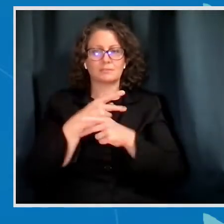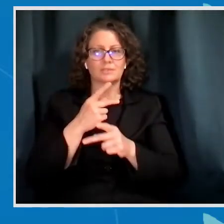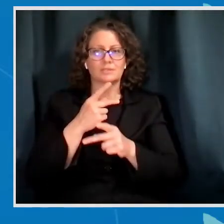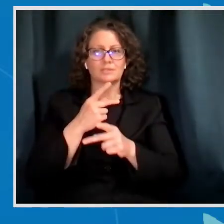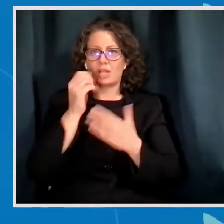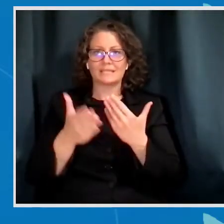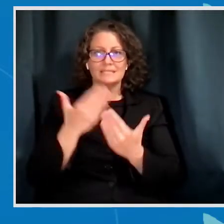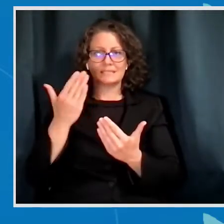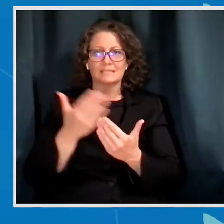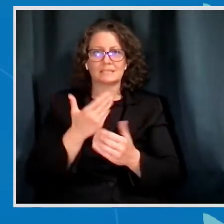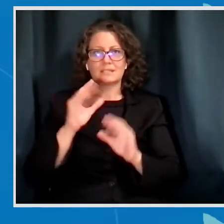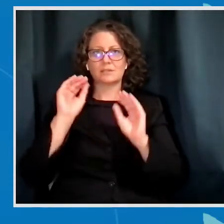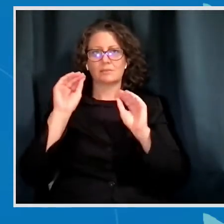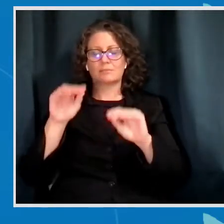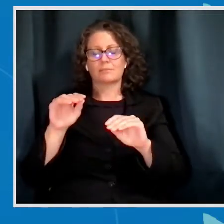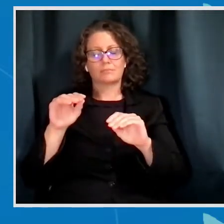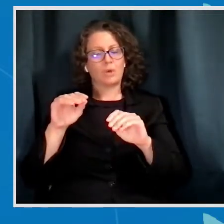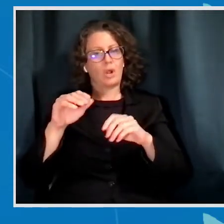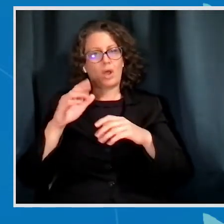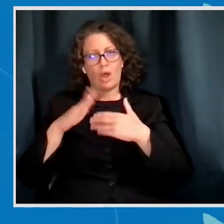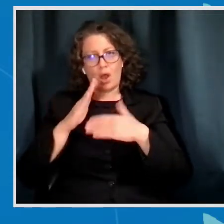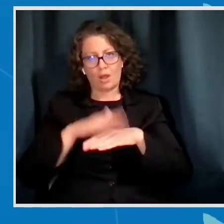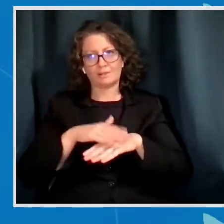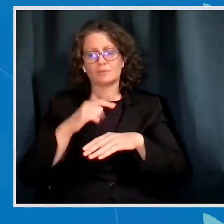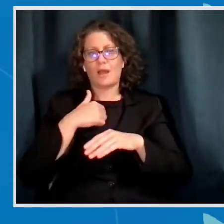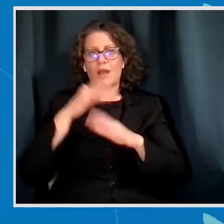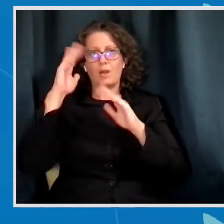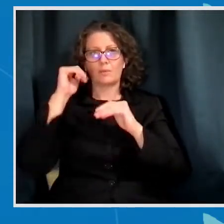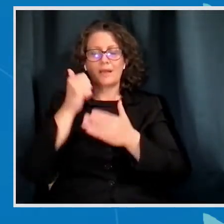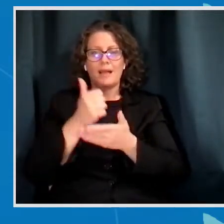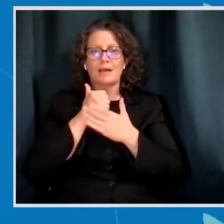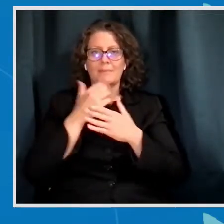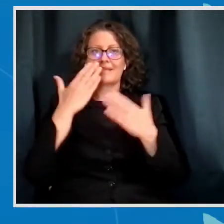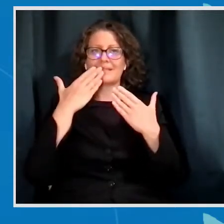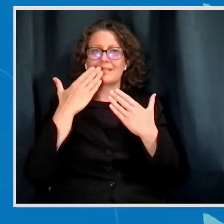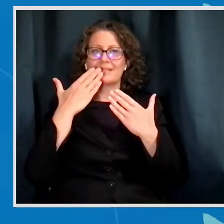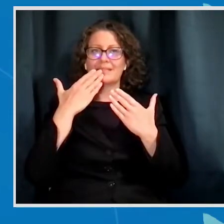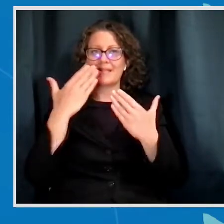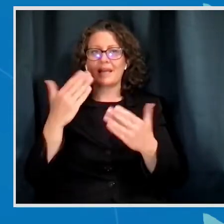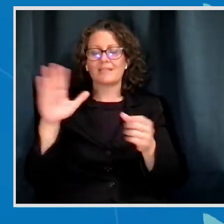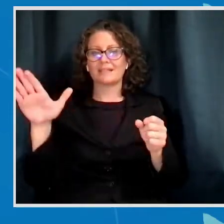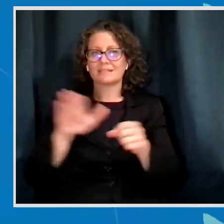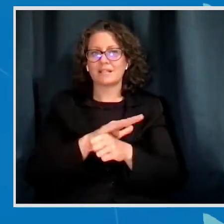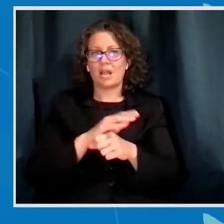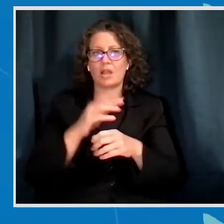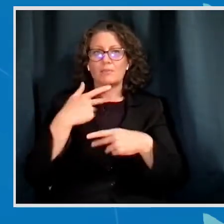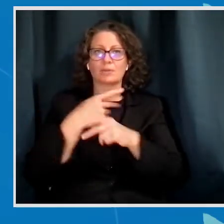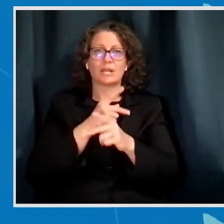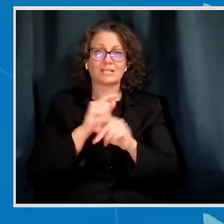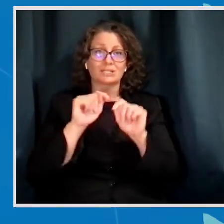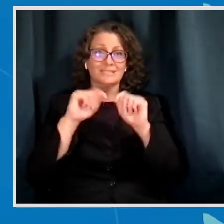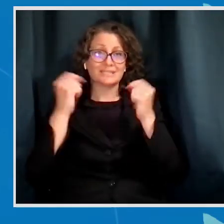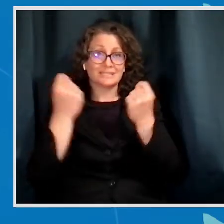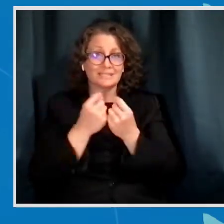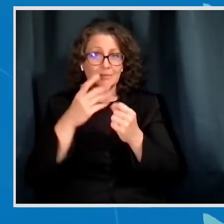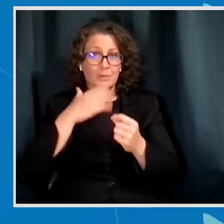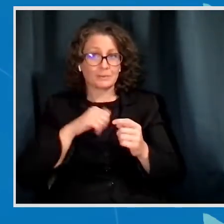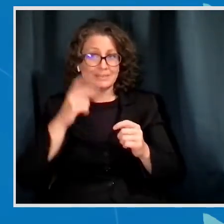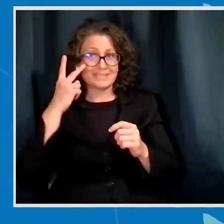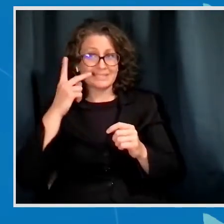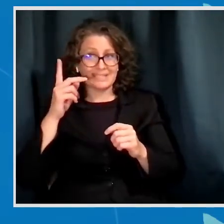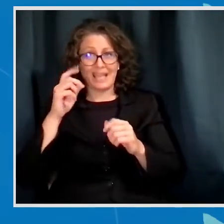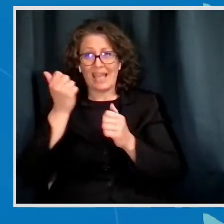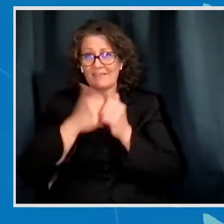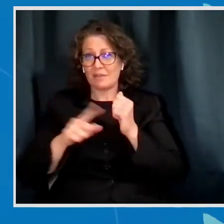on, and I hope that you'll help me thank the entire production team. I wish you could see them all backstage. I wish you could see